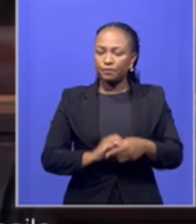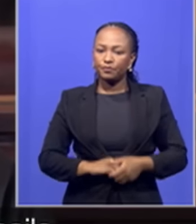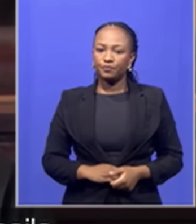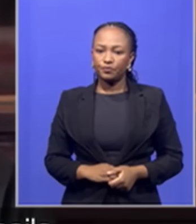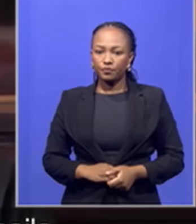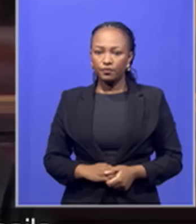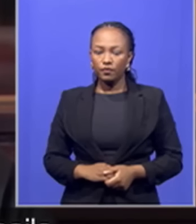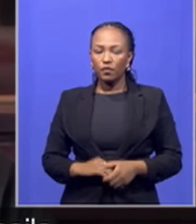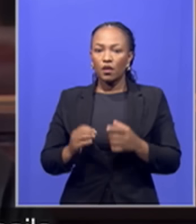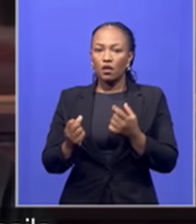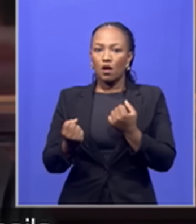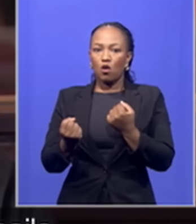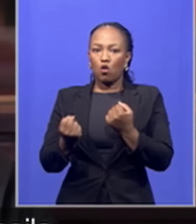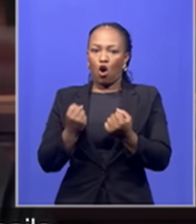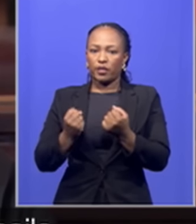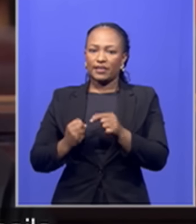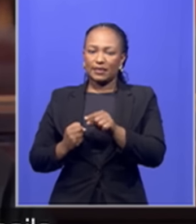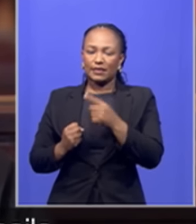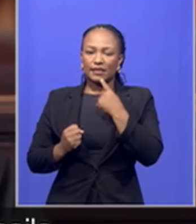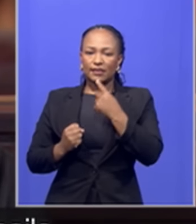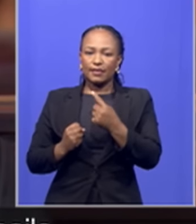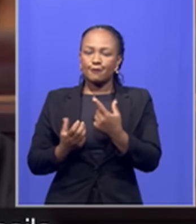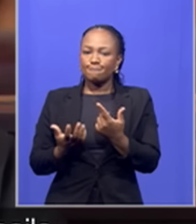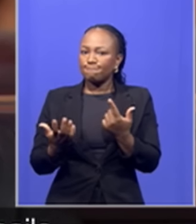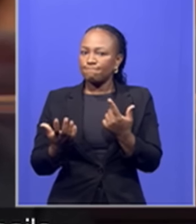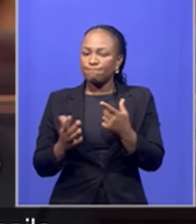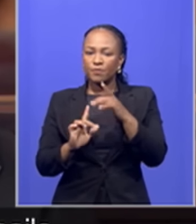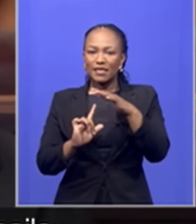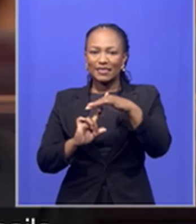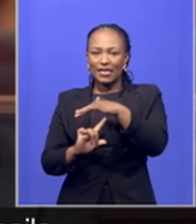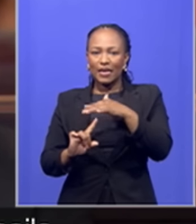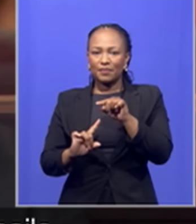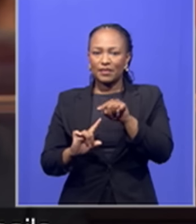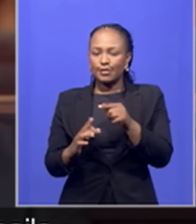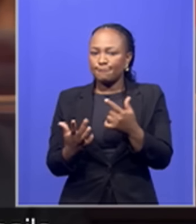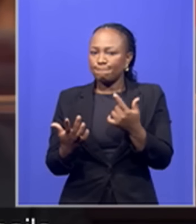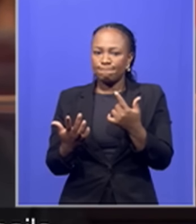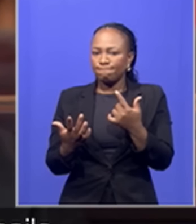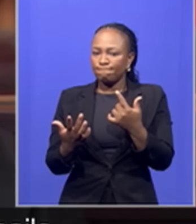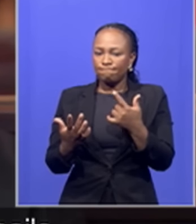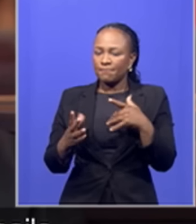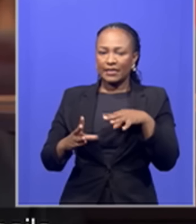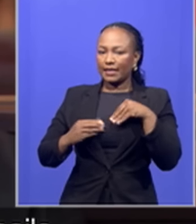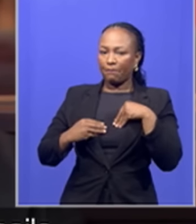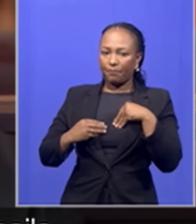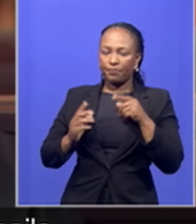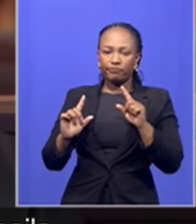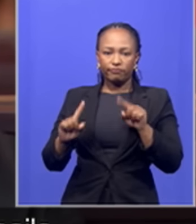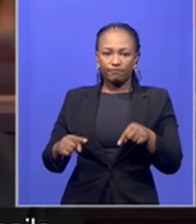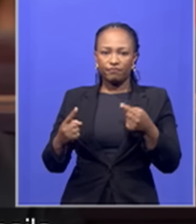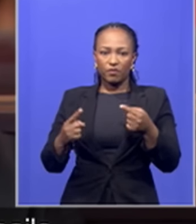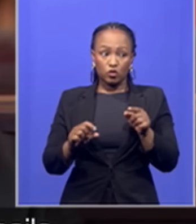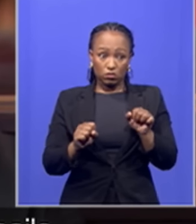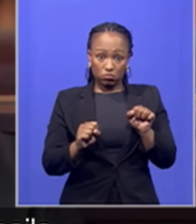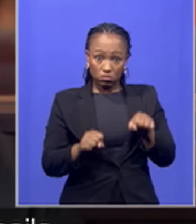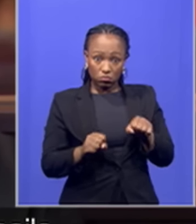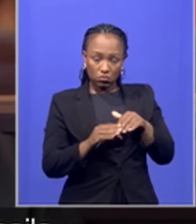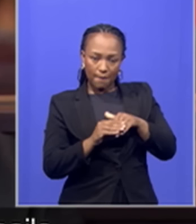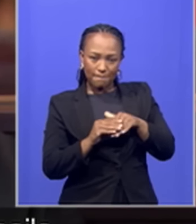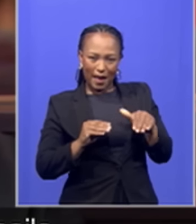court found that there are no exceptional circumstances which, in the interest of justice, may permit his